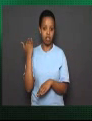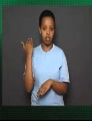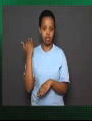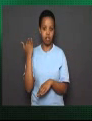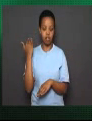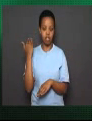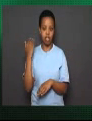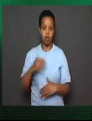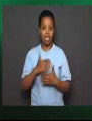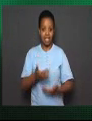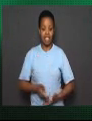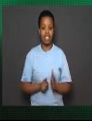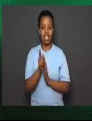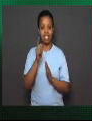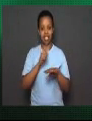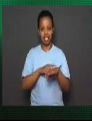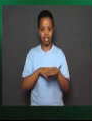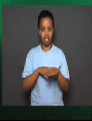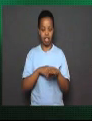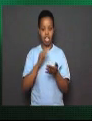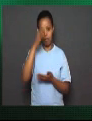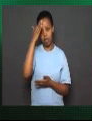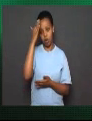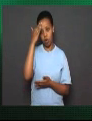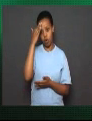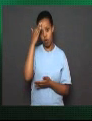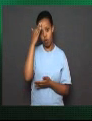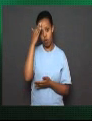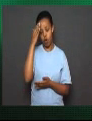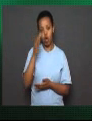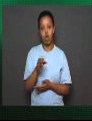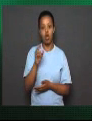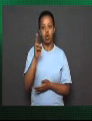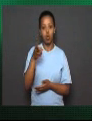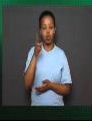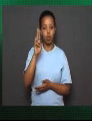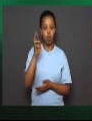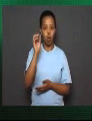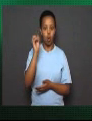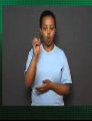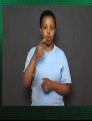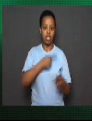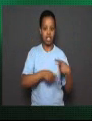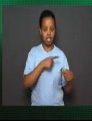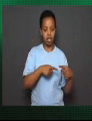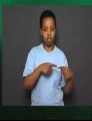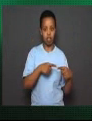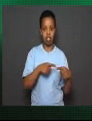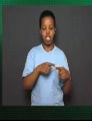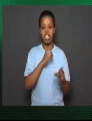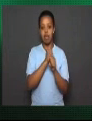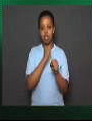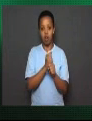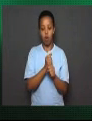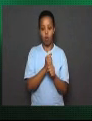embryonic development, a region called the urogenital ridge develops into something called